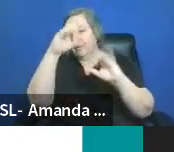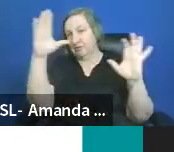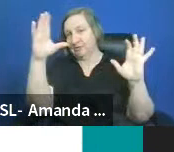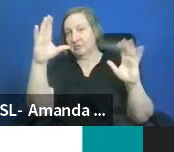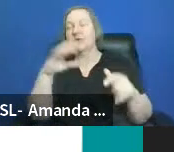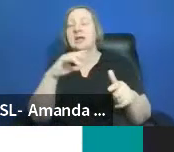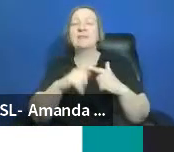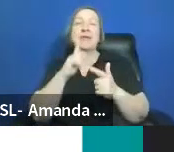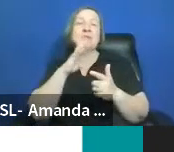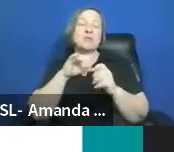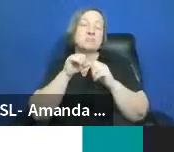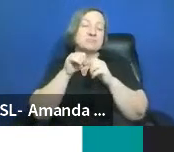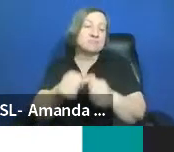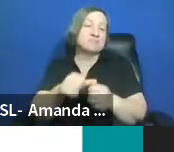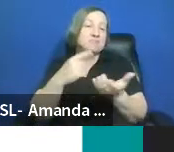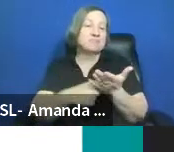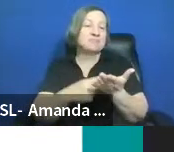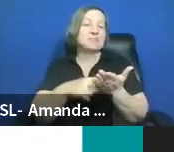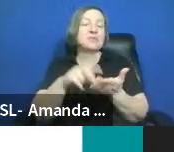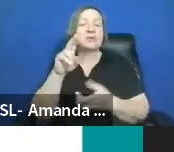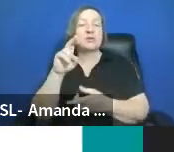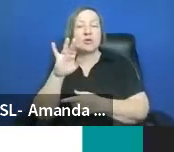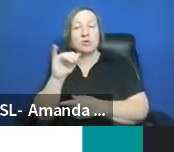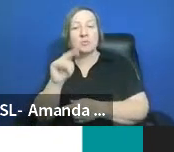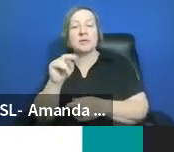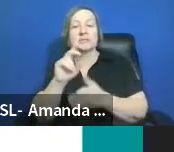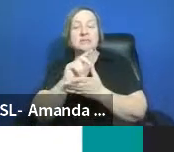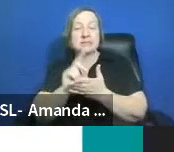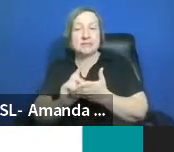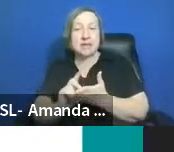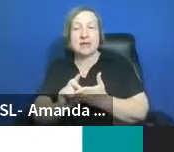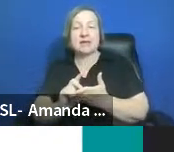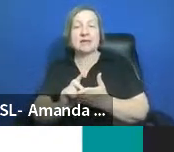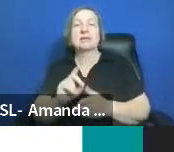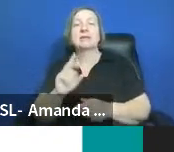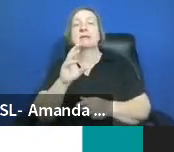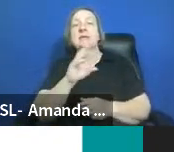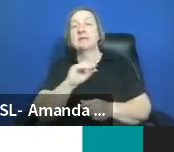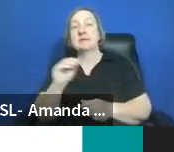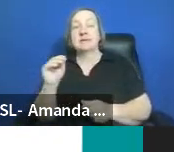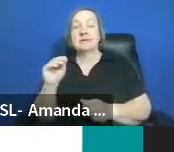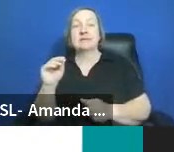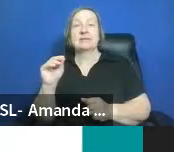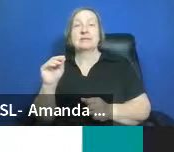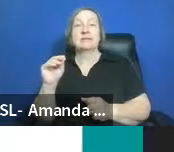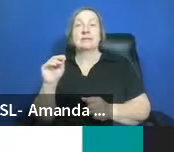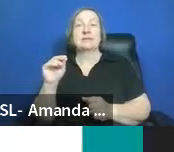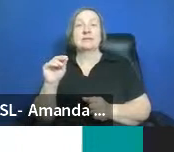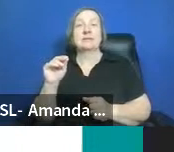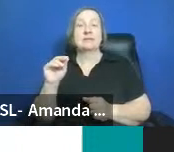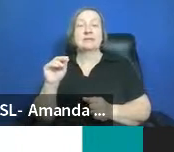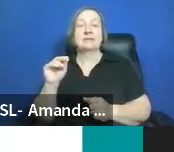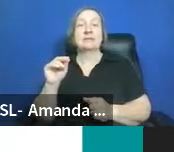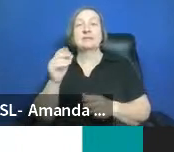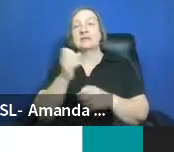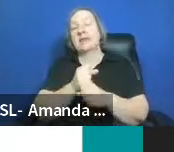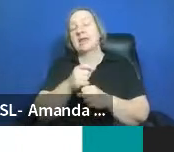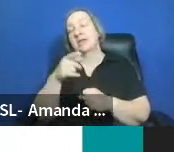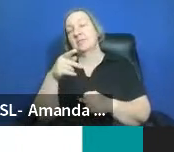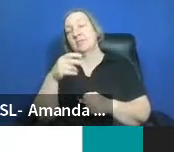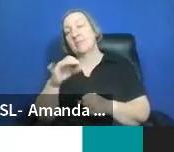continue a discussion on urban design elements, as well as receive public